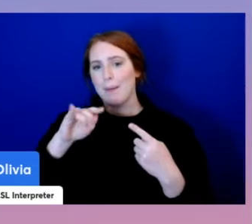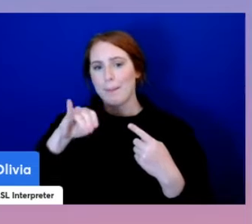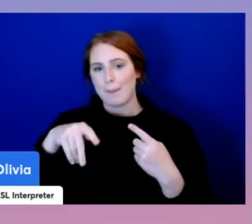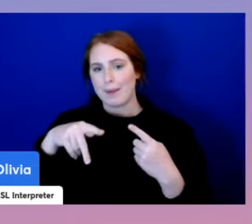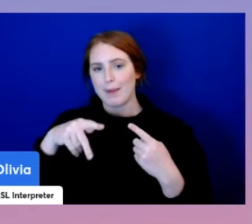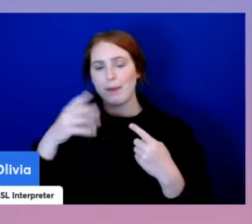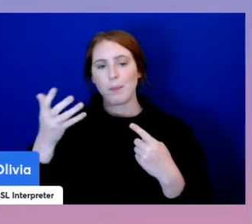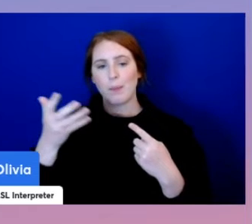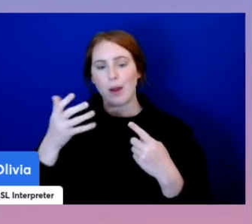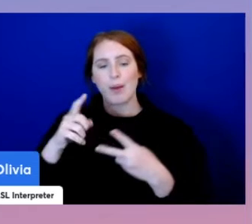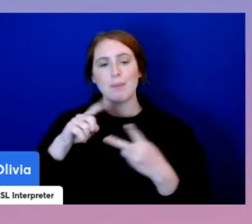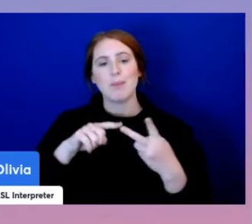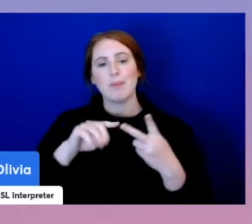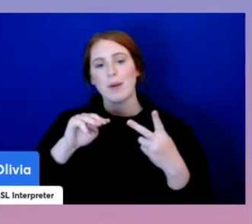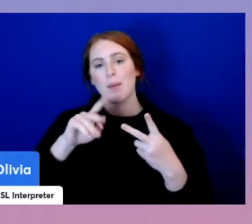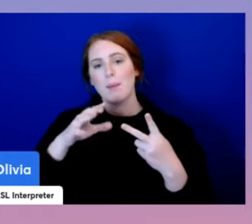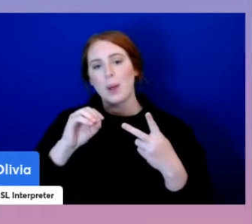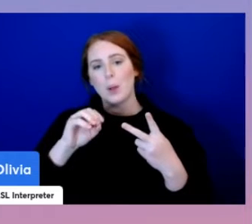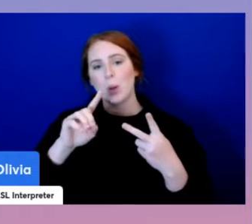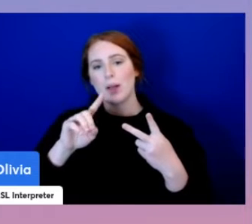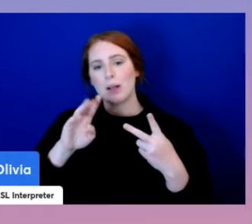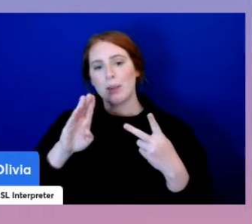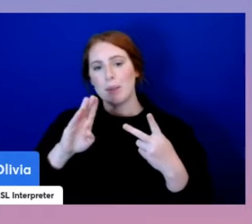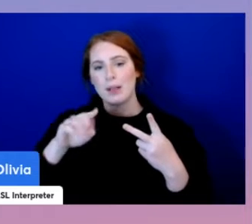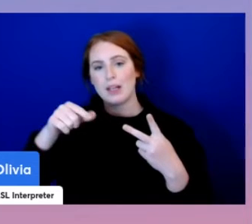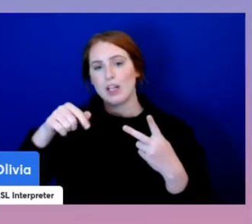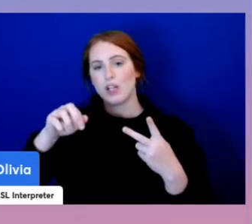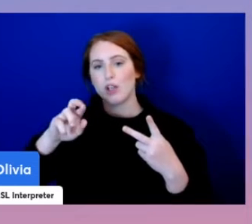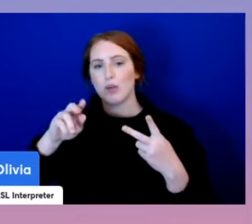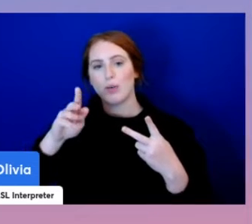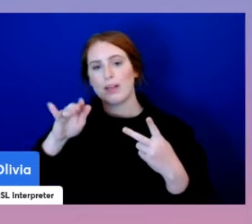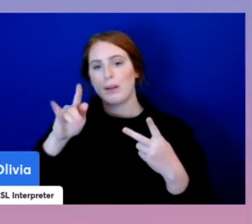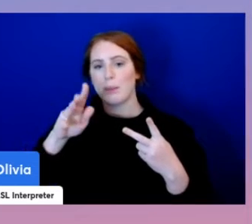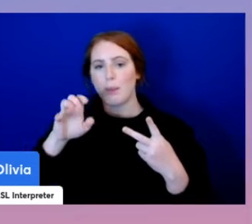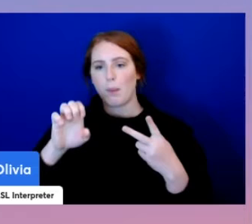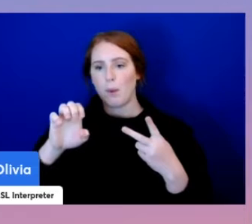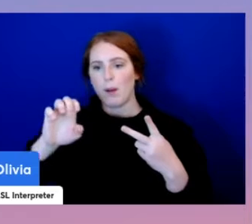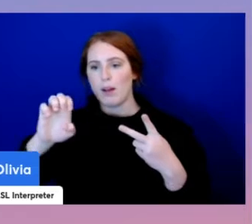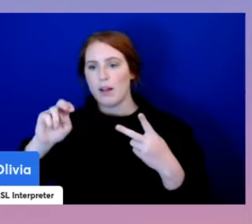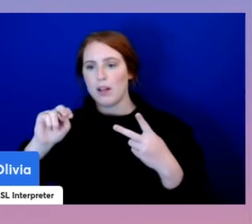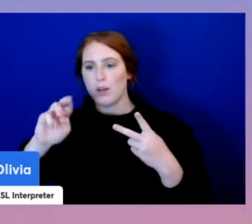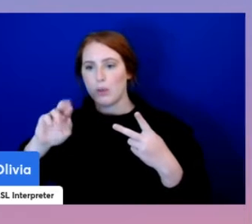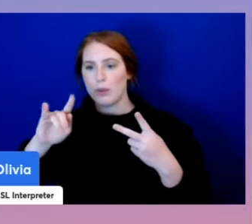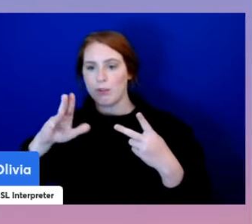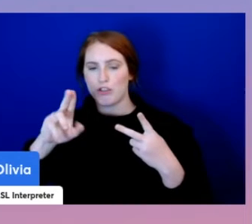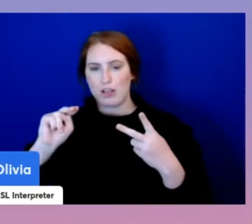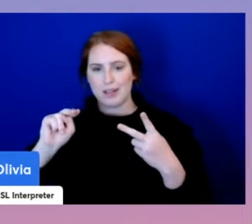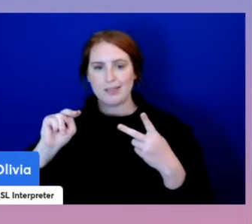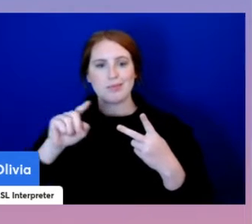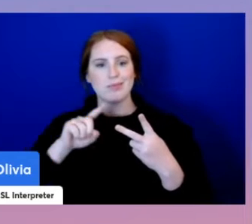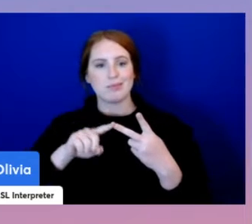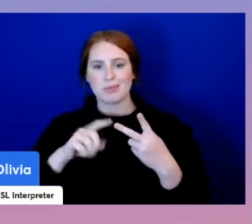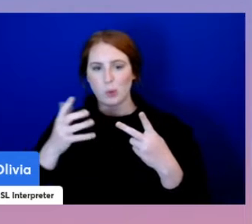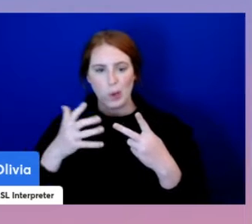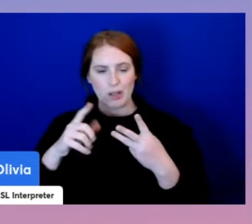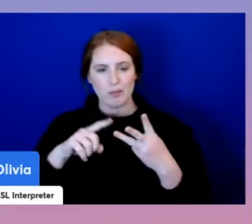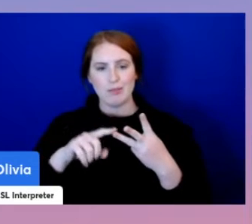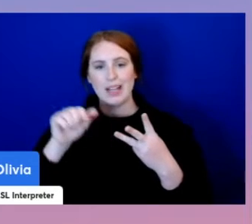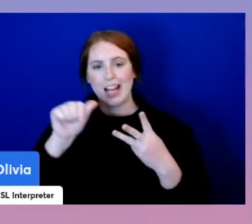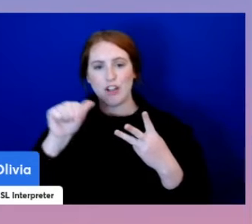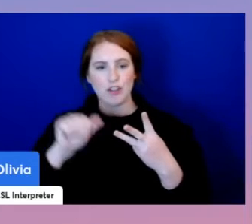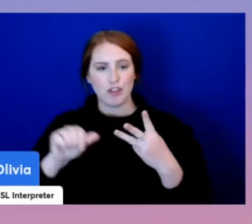is MongoDB queryable encryption? What is the Azure Functions and the